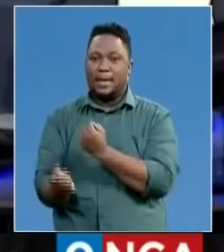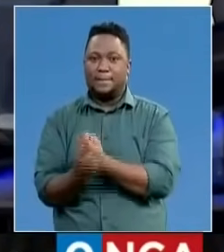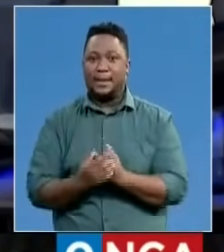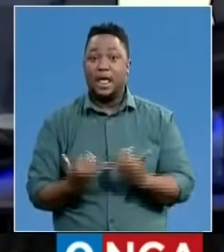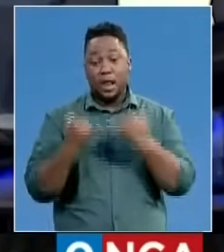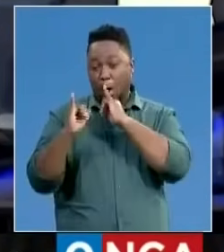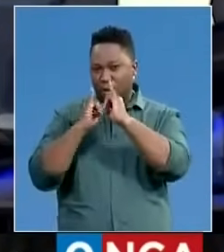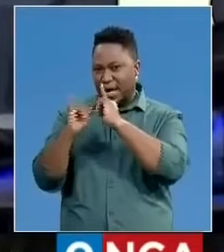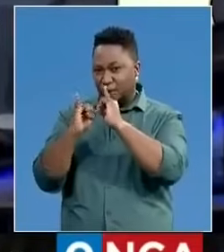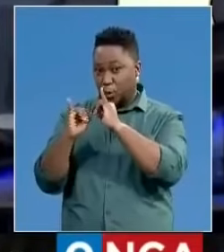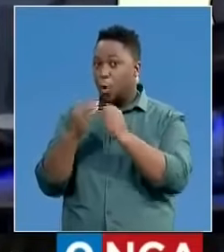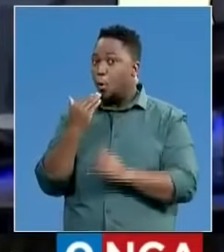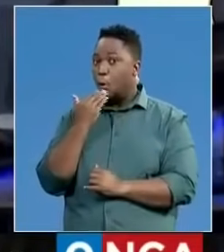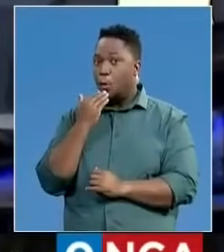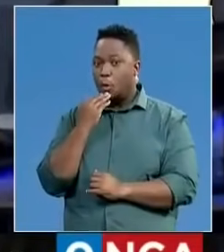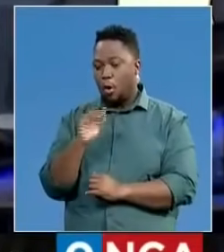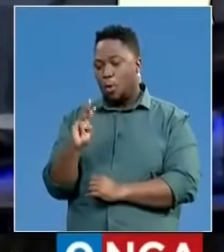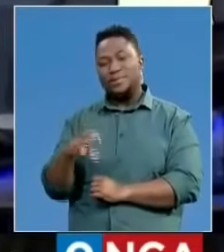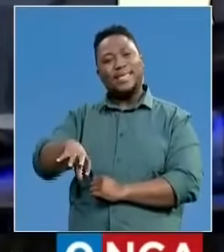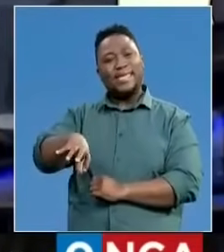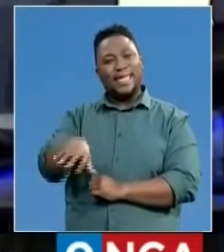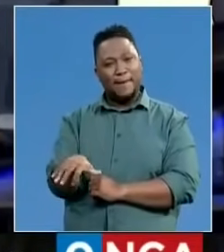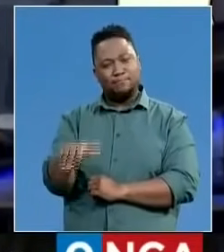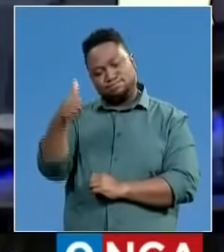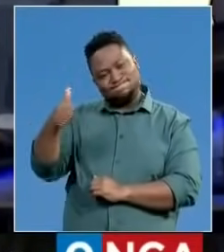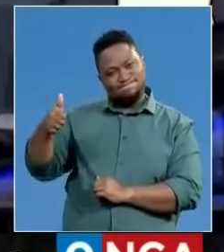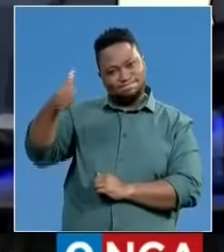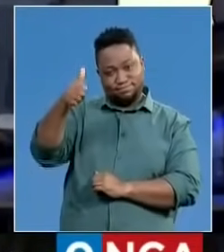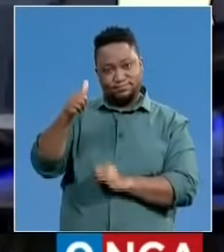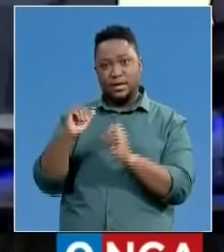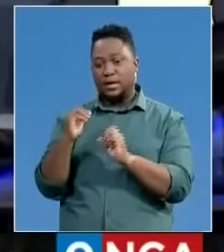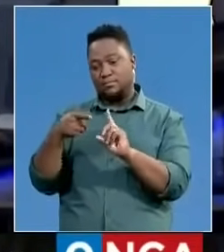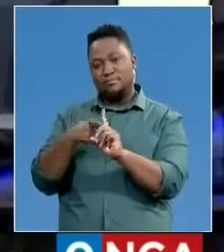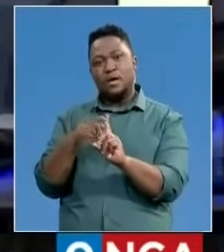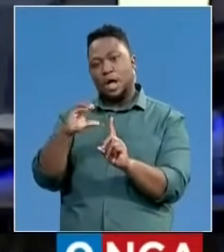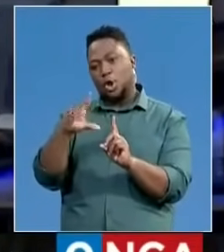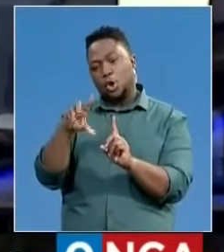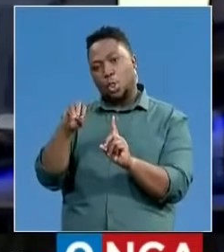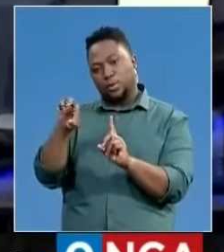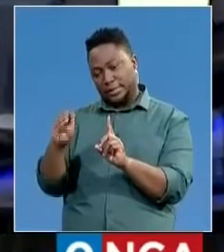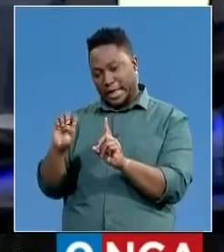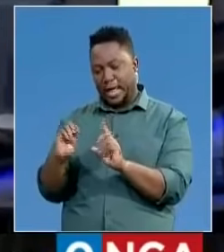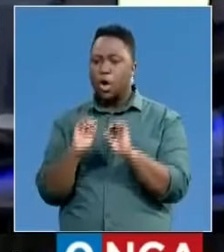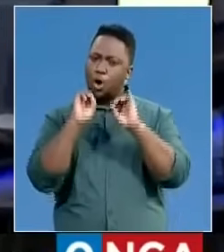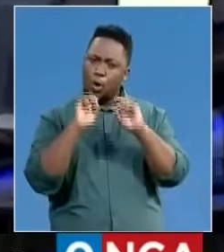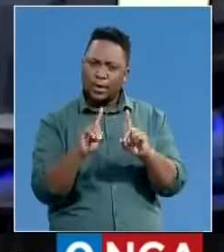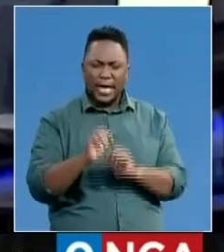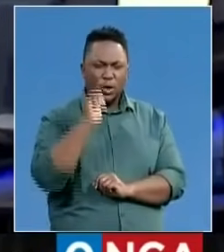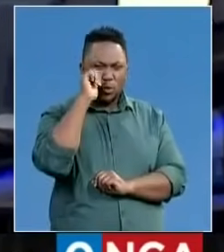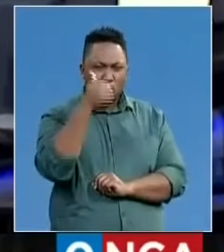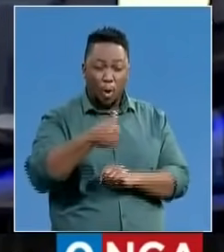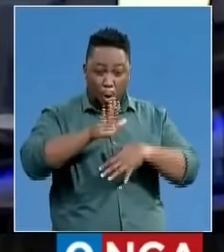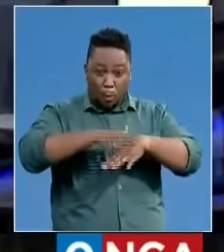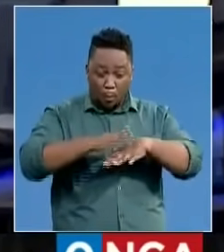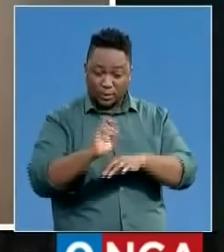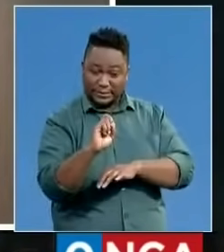Thankful for your time. So the number of sites in the Western Cape is expected to go from 26 to 53. Will they all be operational come Monday